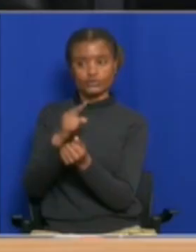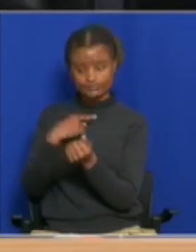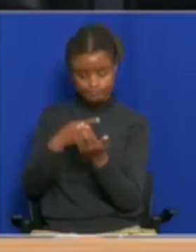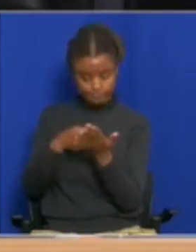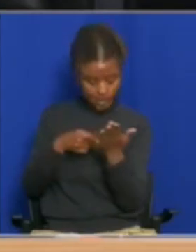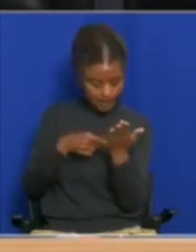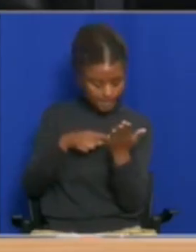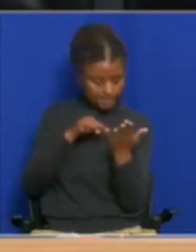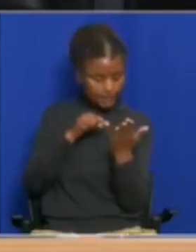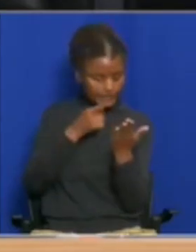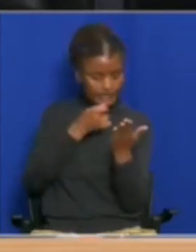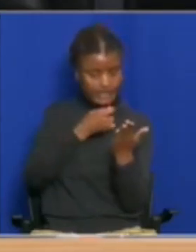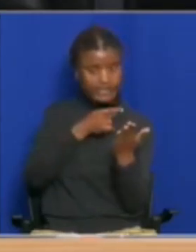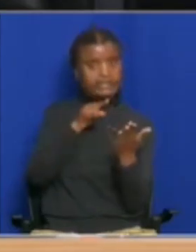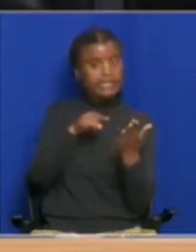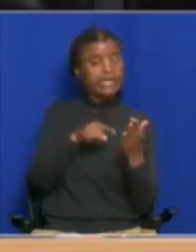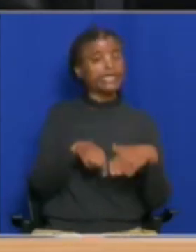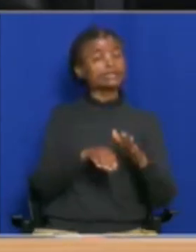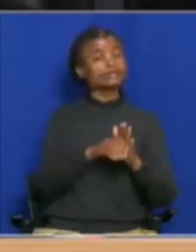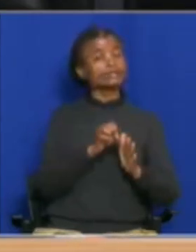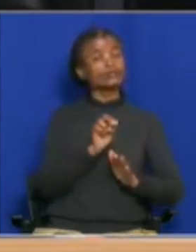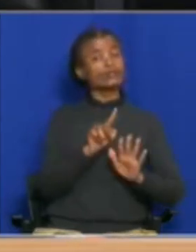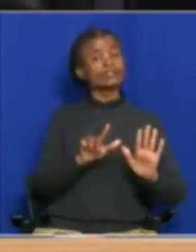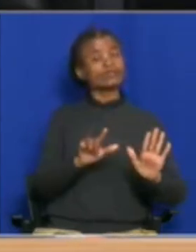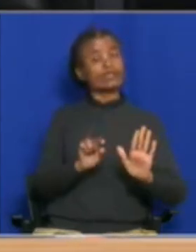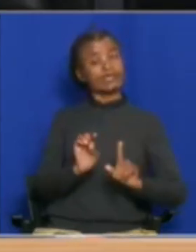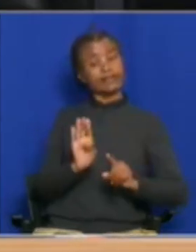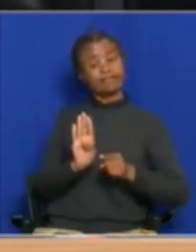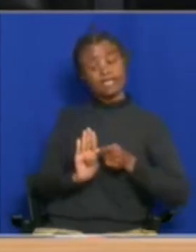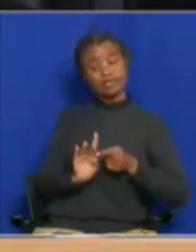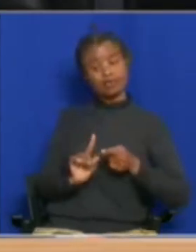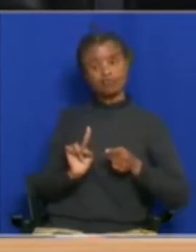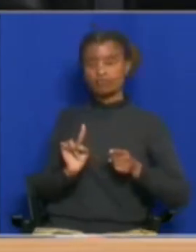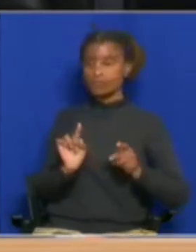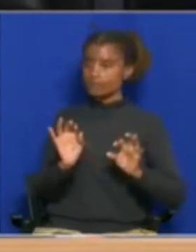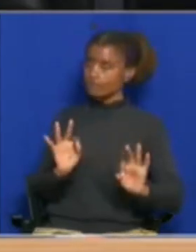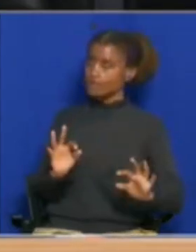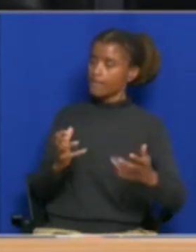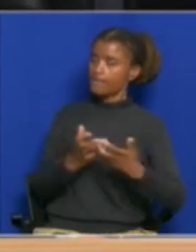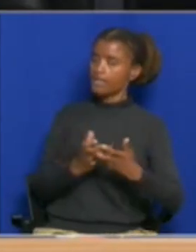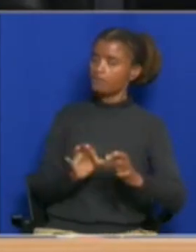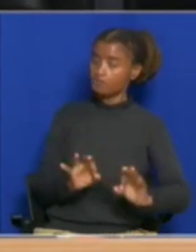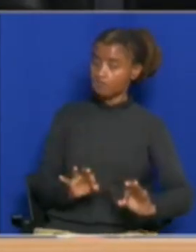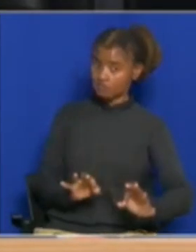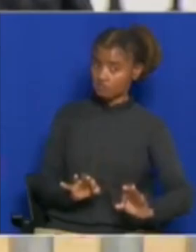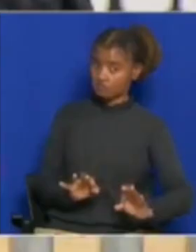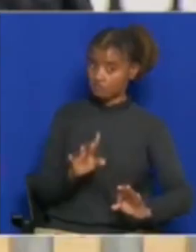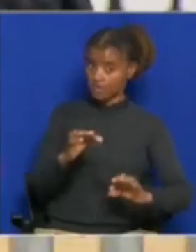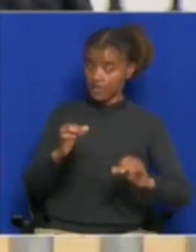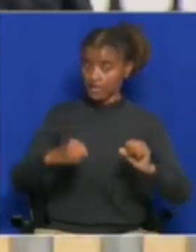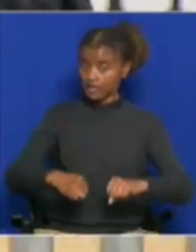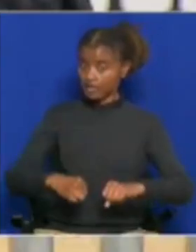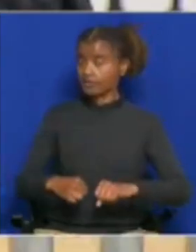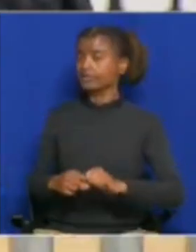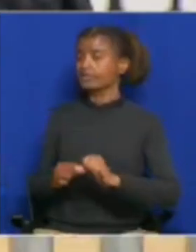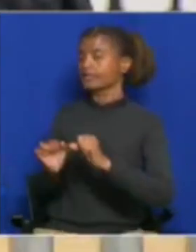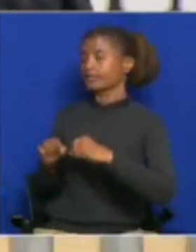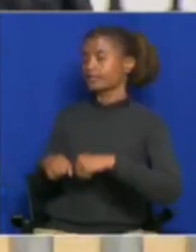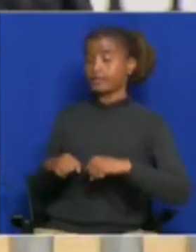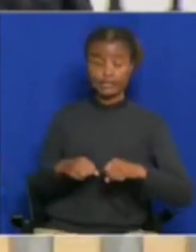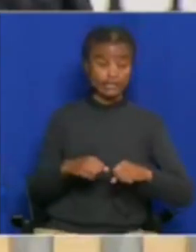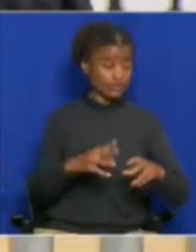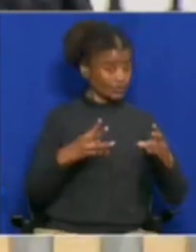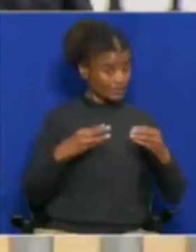section 27 has been satisfied. Do you agree? I agree. You accept that proposition? I accept your proposition. Yes,